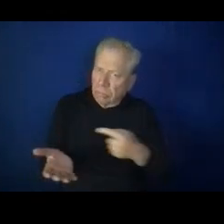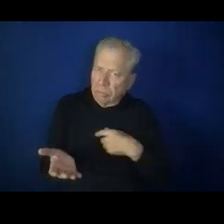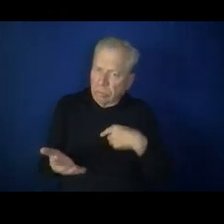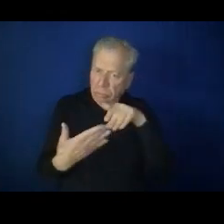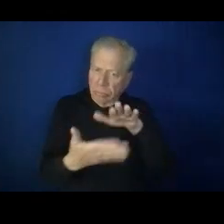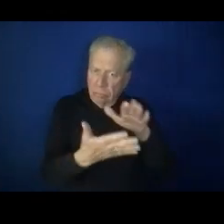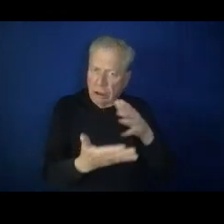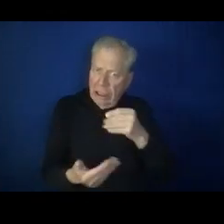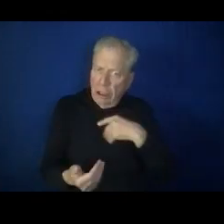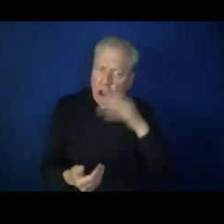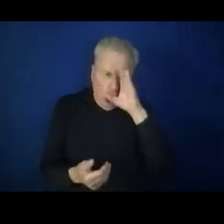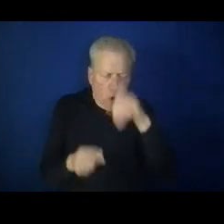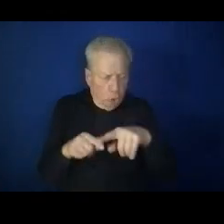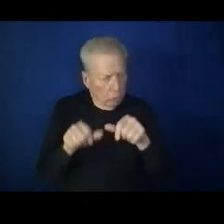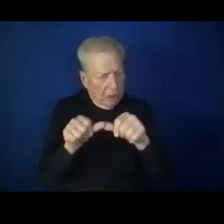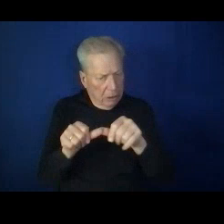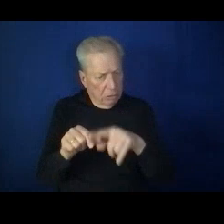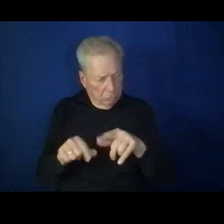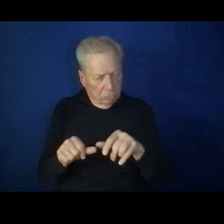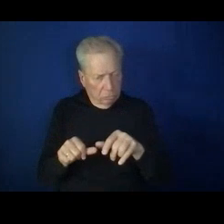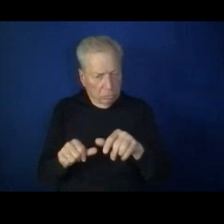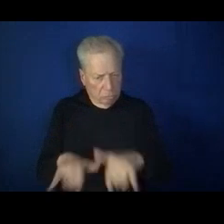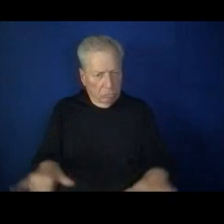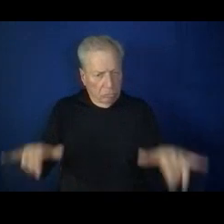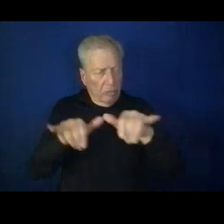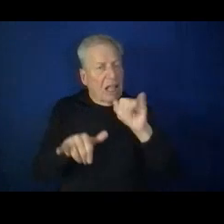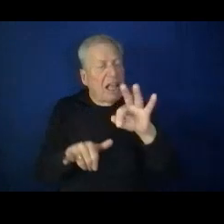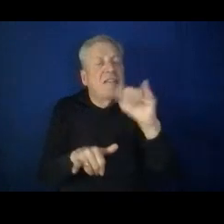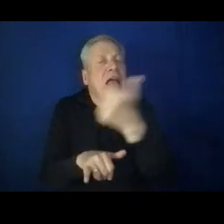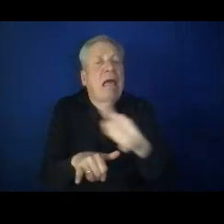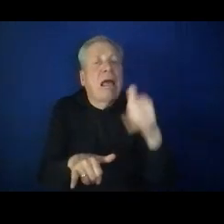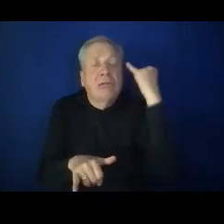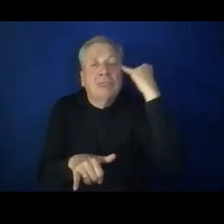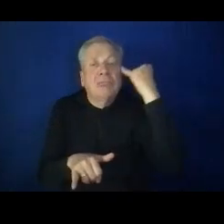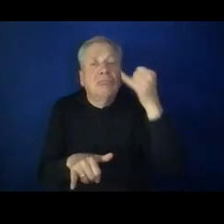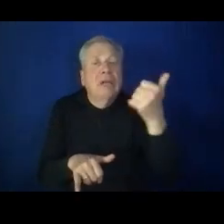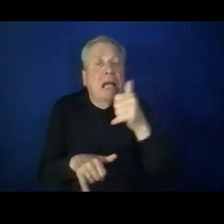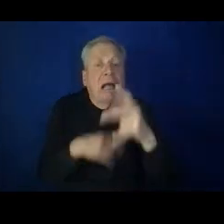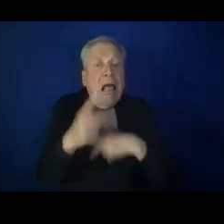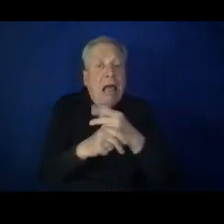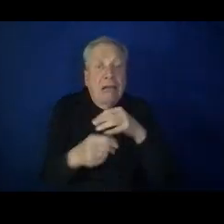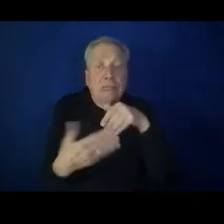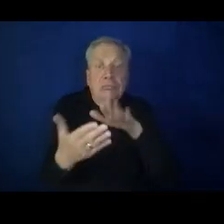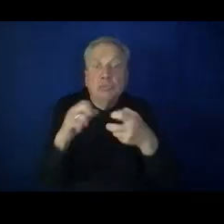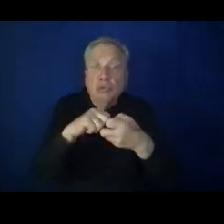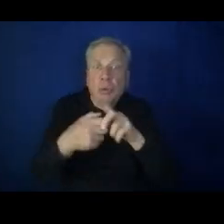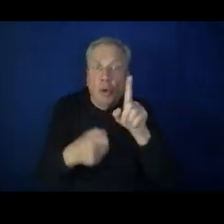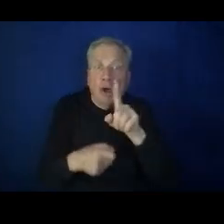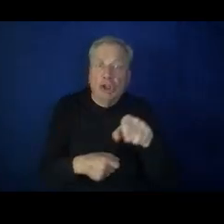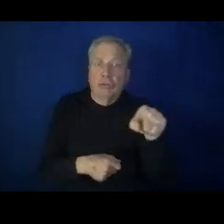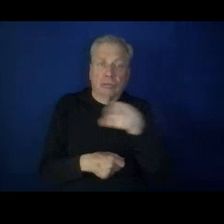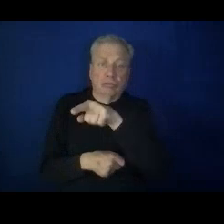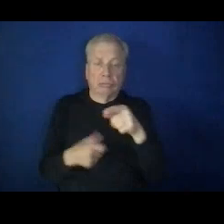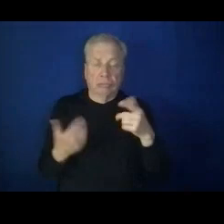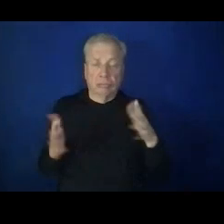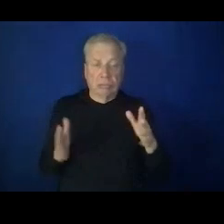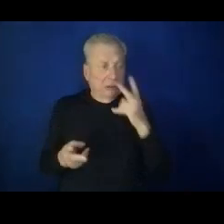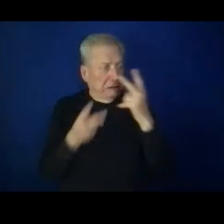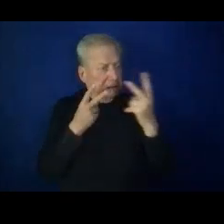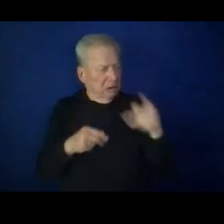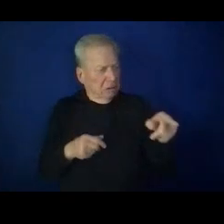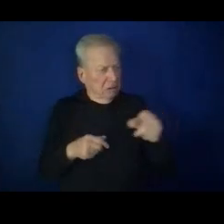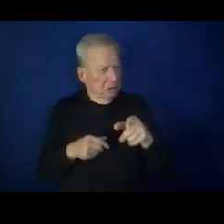to seek to continue to maintain that. If there's been any difficulty where you run into any of